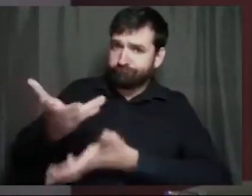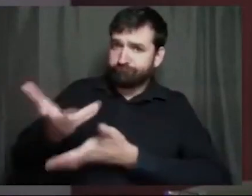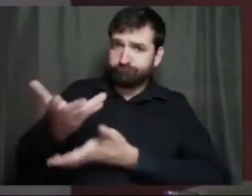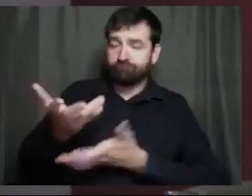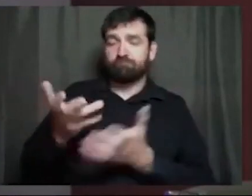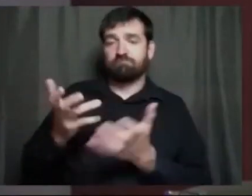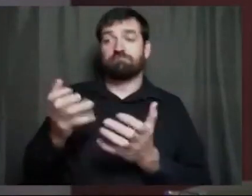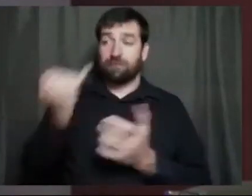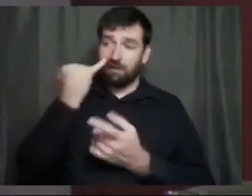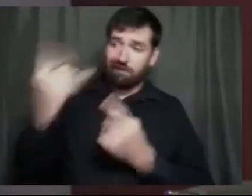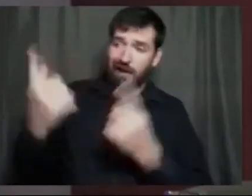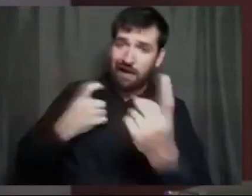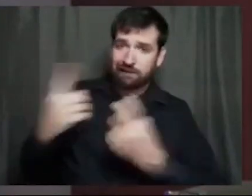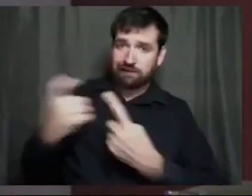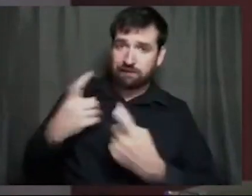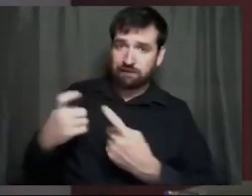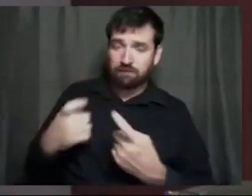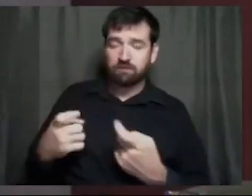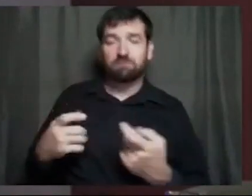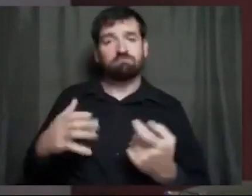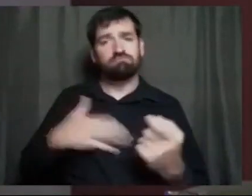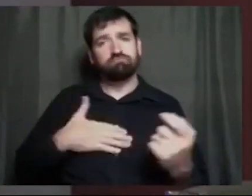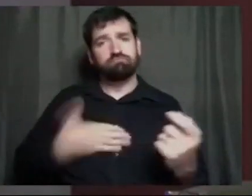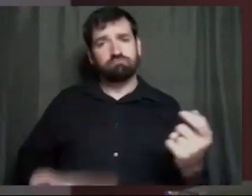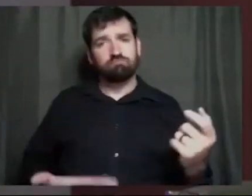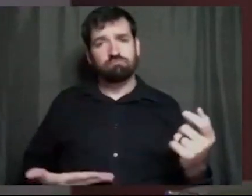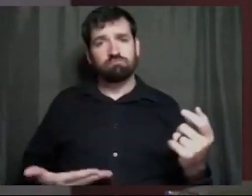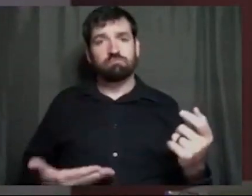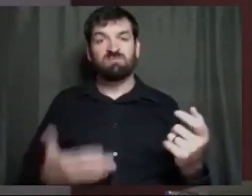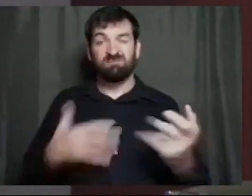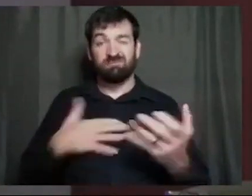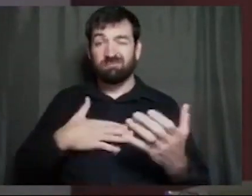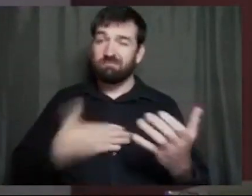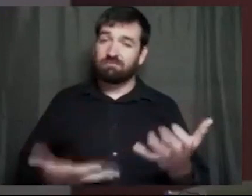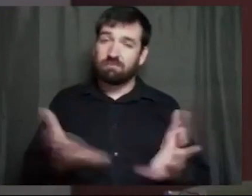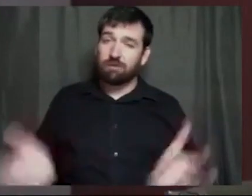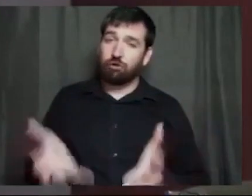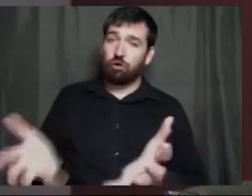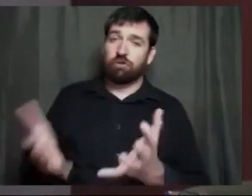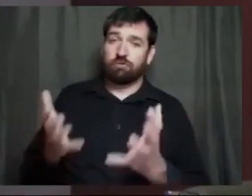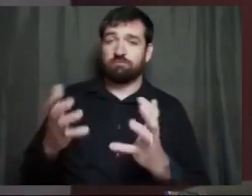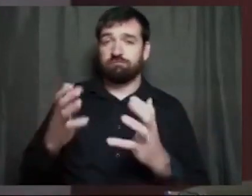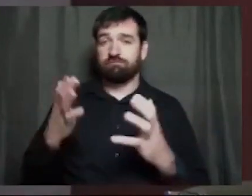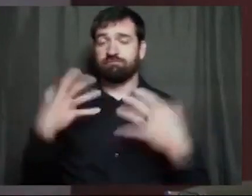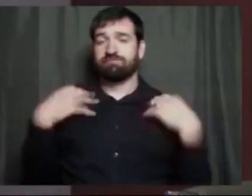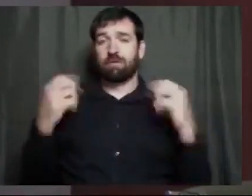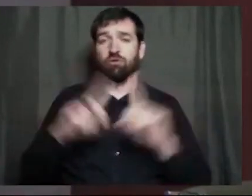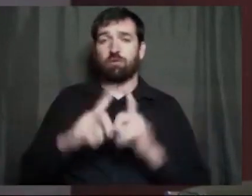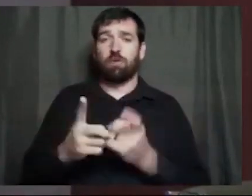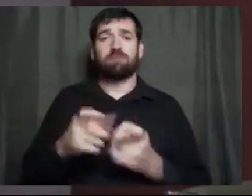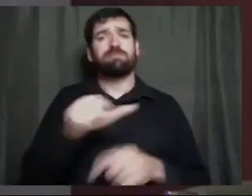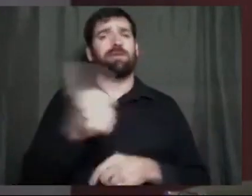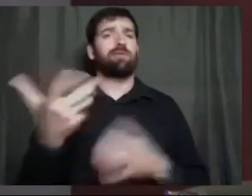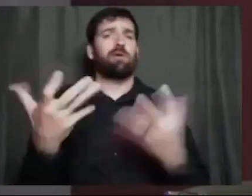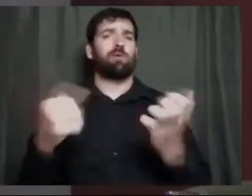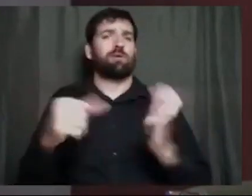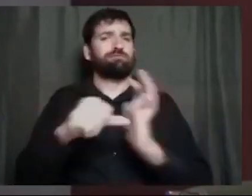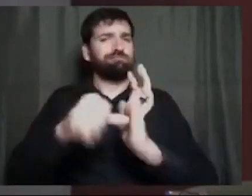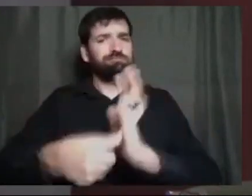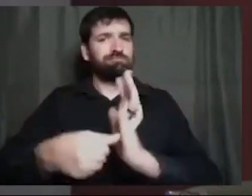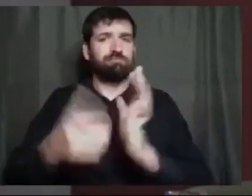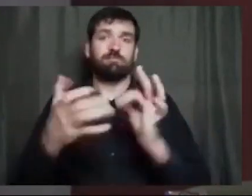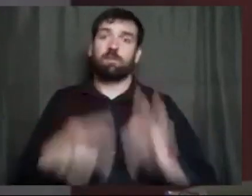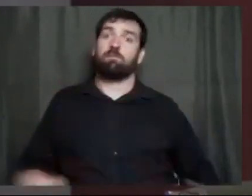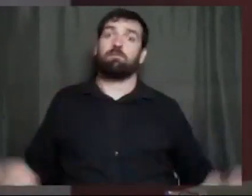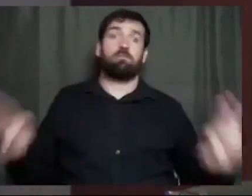questions, and I would encourage you to work with the health department if they also call you. The other thing that I'd like to stress, which is an important piece of contact